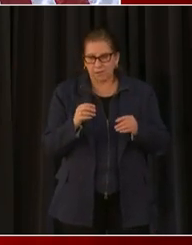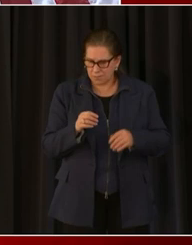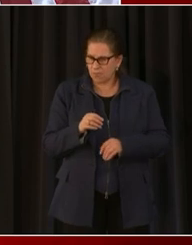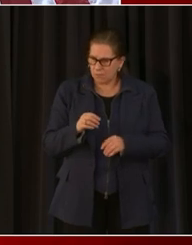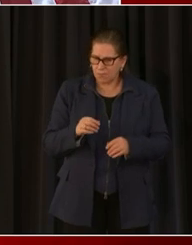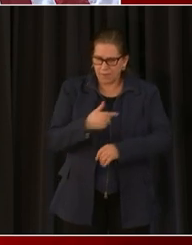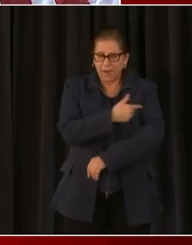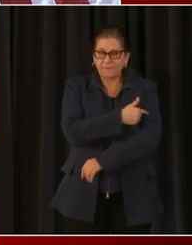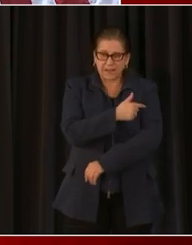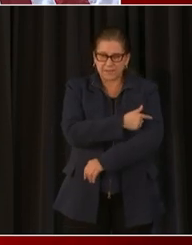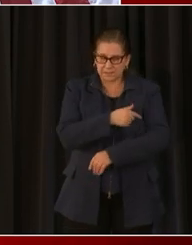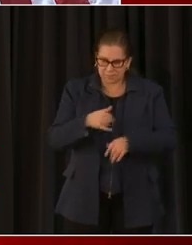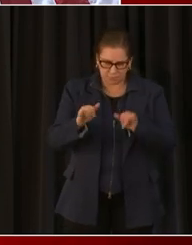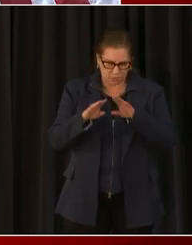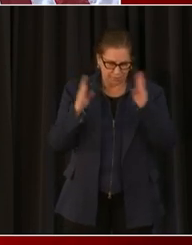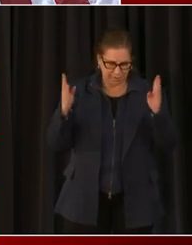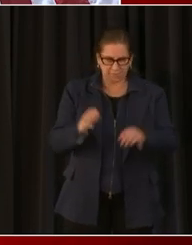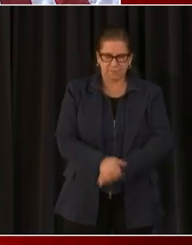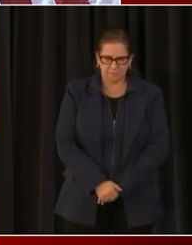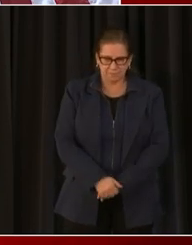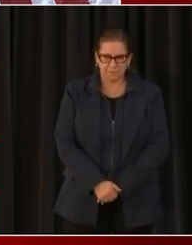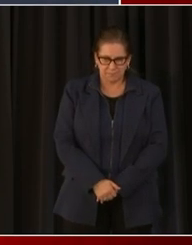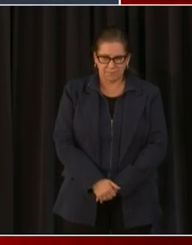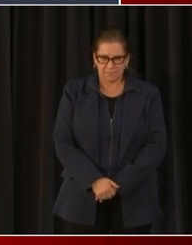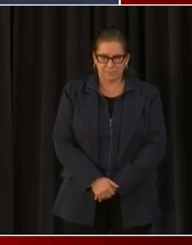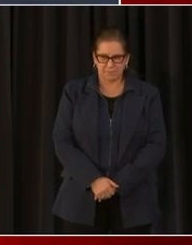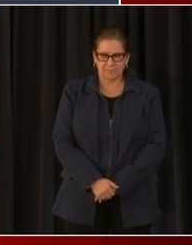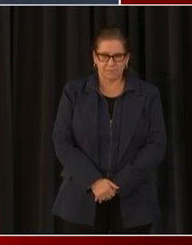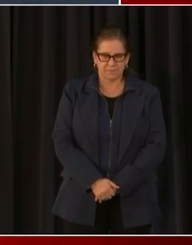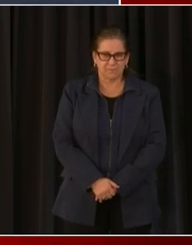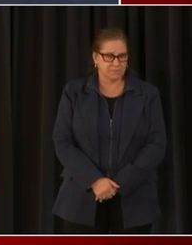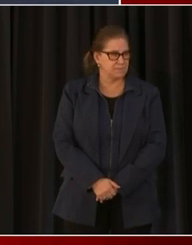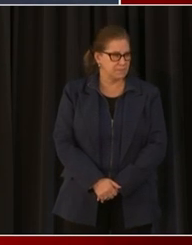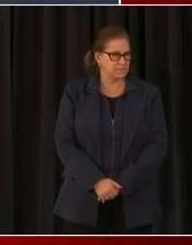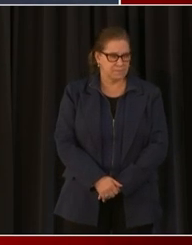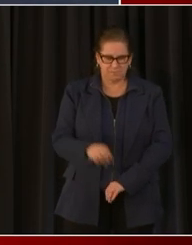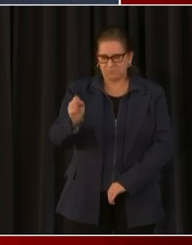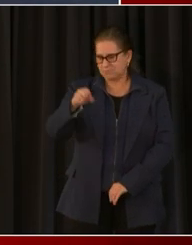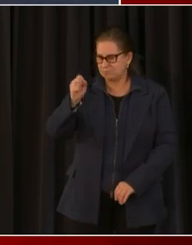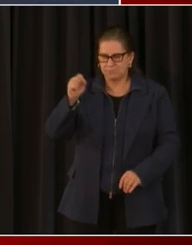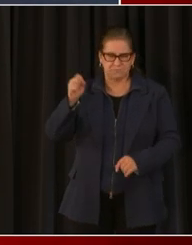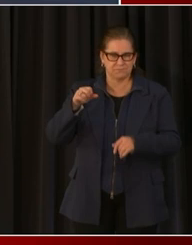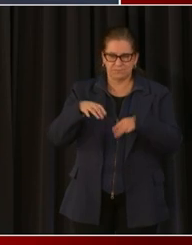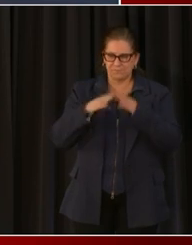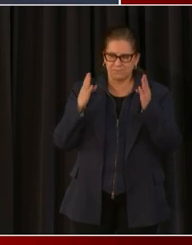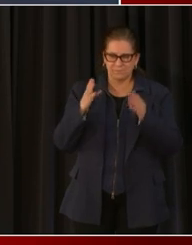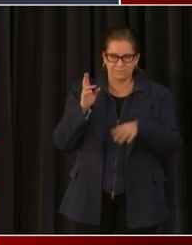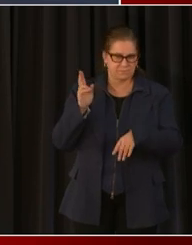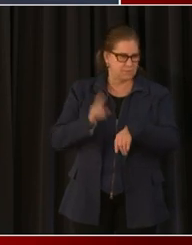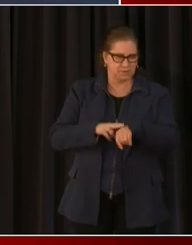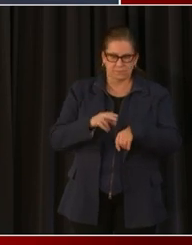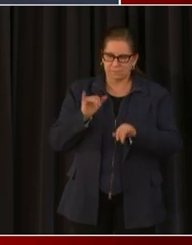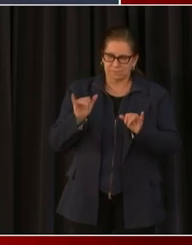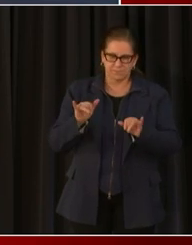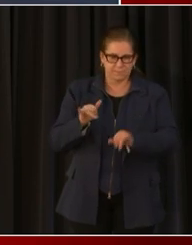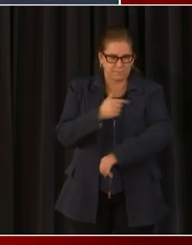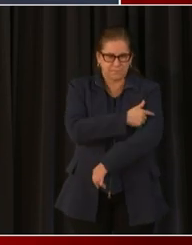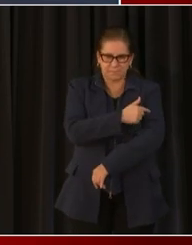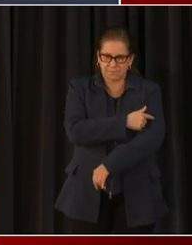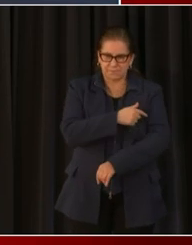course. And the other notable difference is that most of our publicly operated vaccination sites